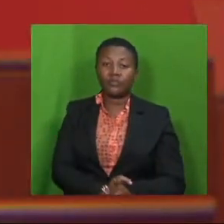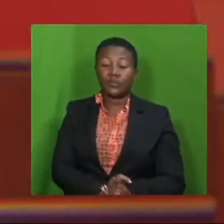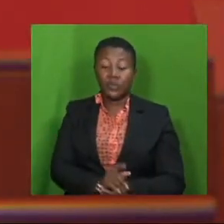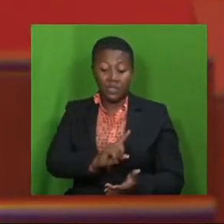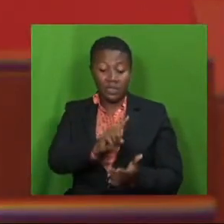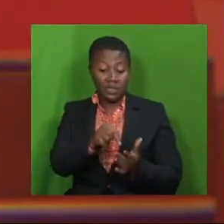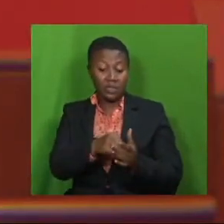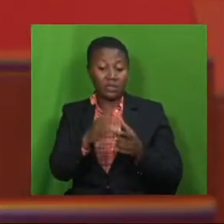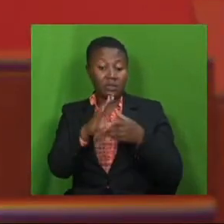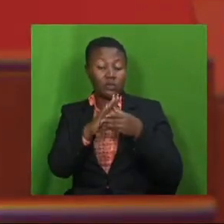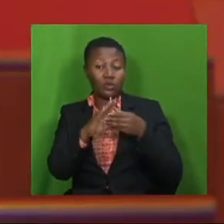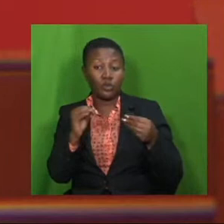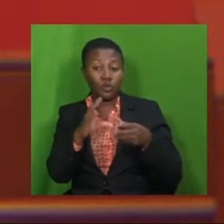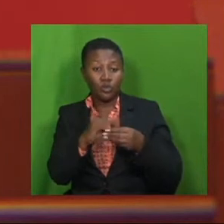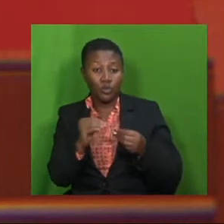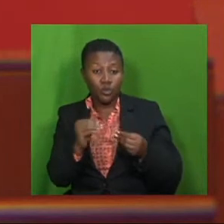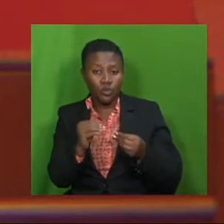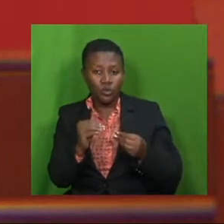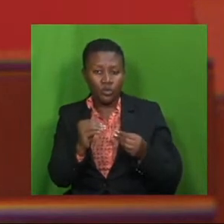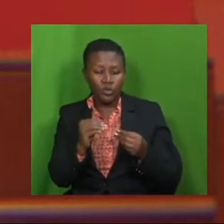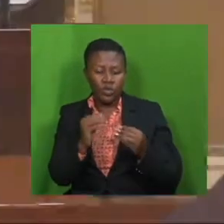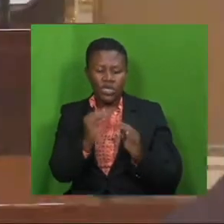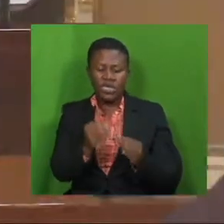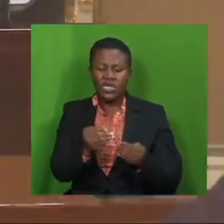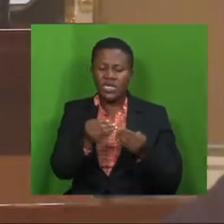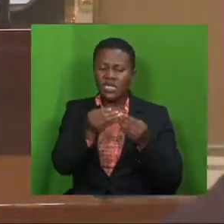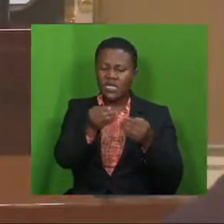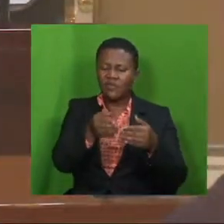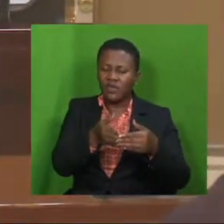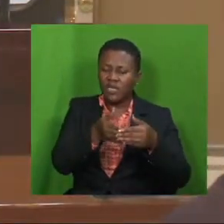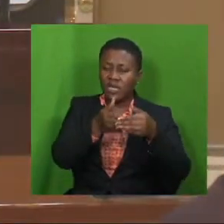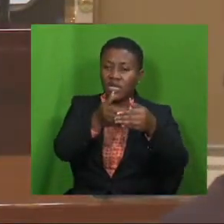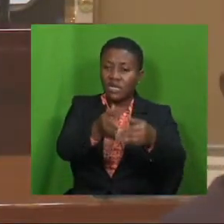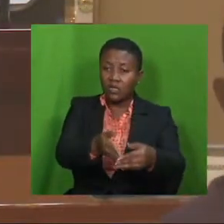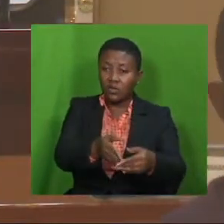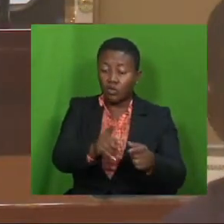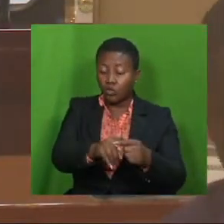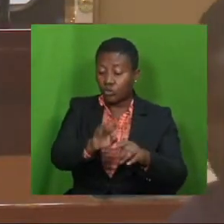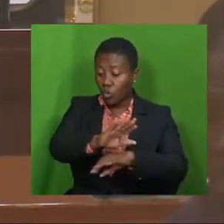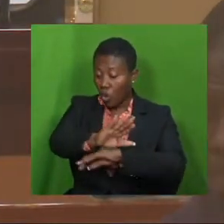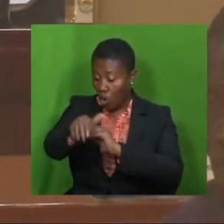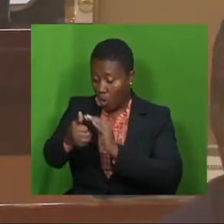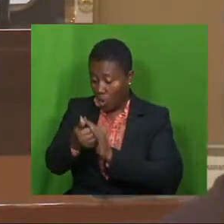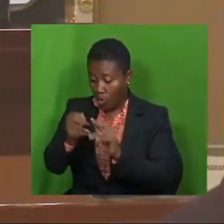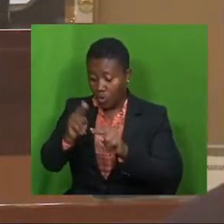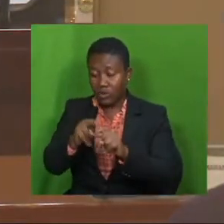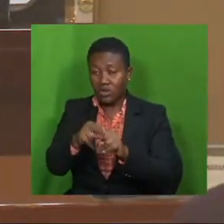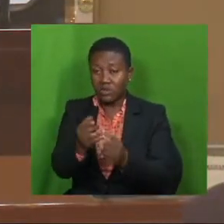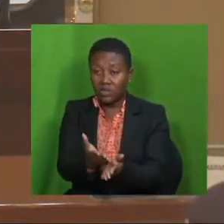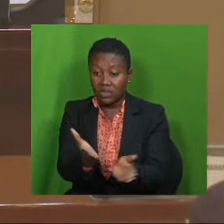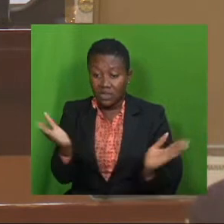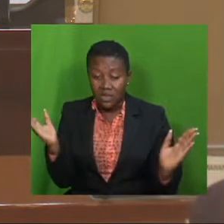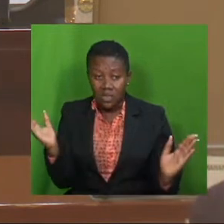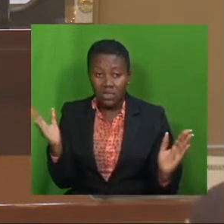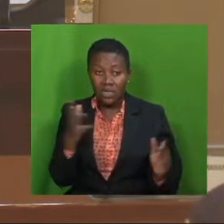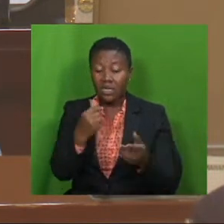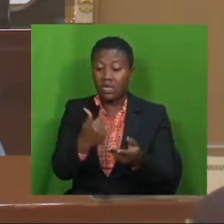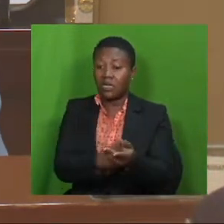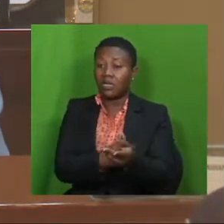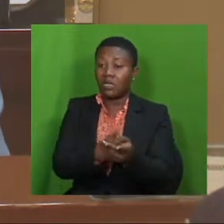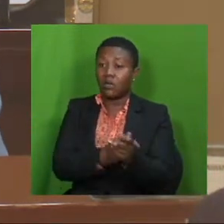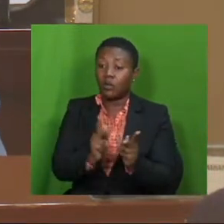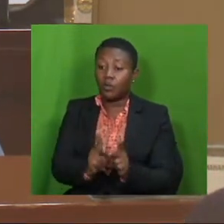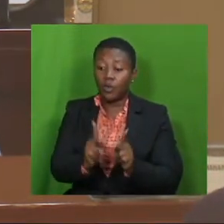statement is therefore meant to provide guidance to the entire House and the Ghanaian public on how these